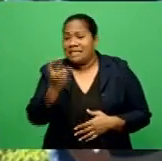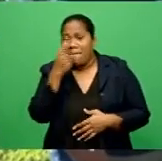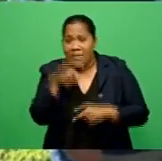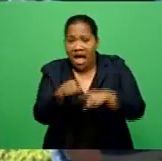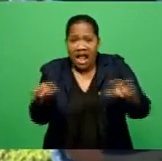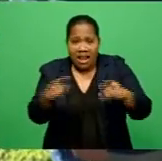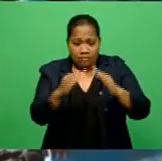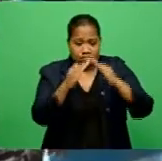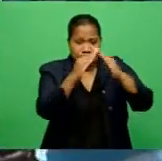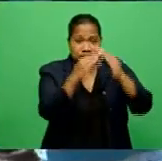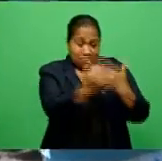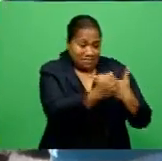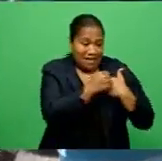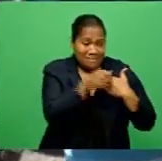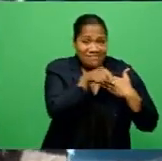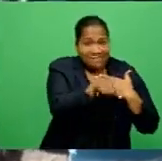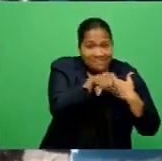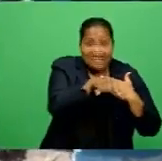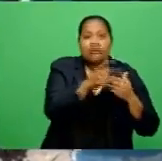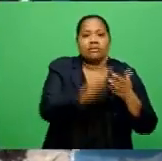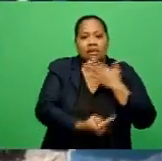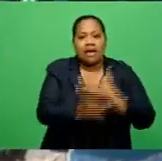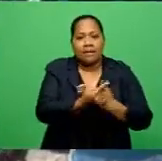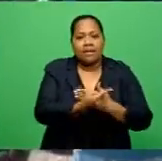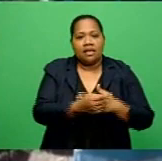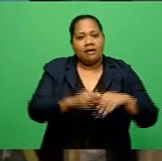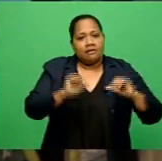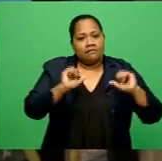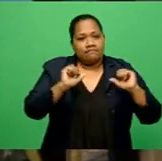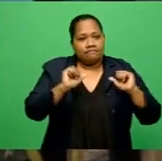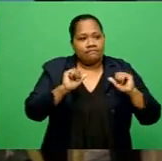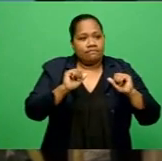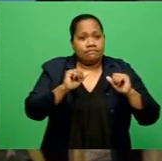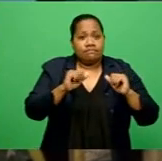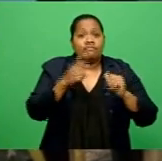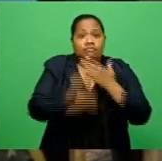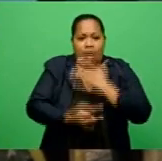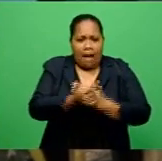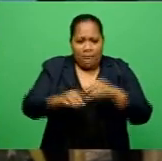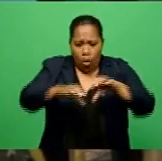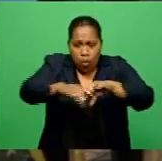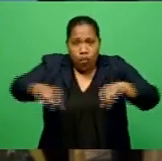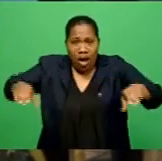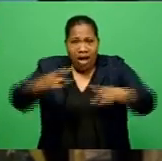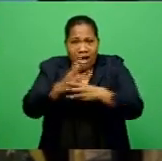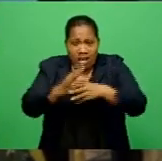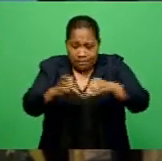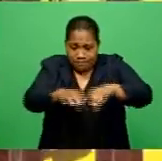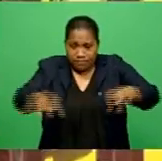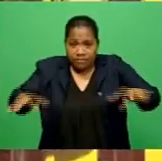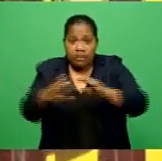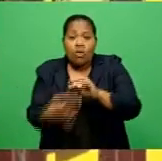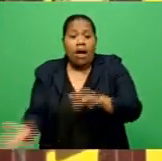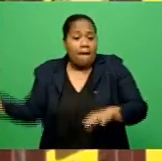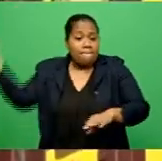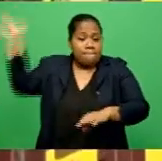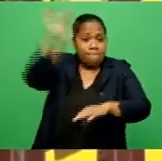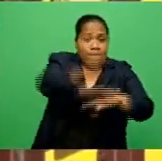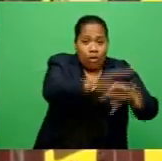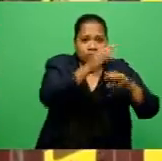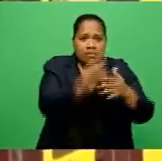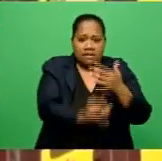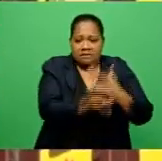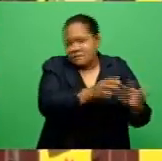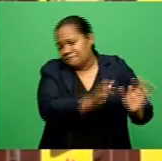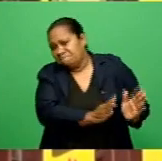in the school's wooden building were evacuated after a timber fell, nearly injuring a 2-week-old baby. 53-year-old